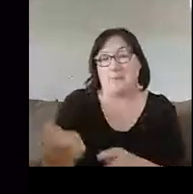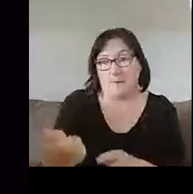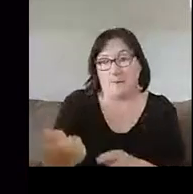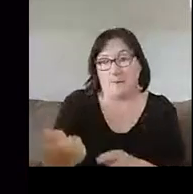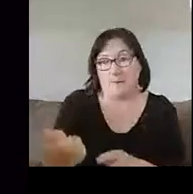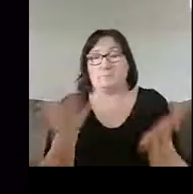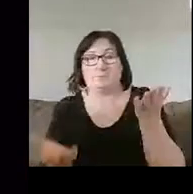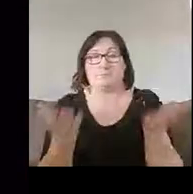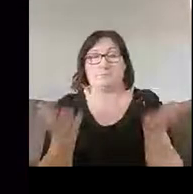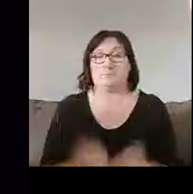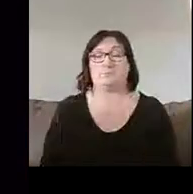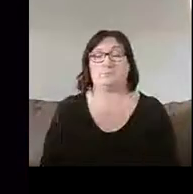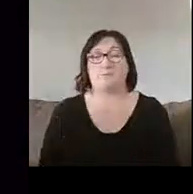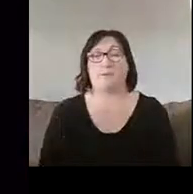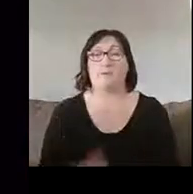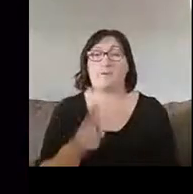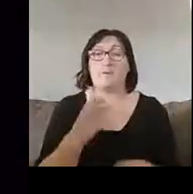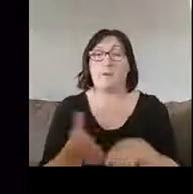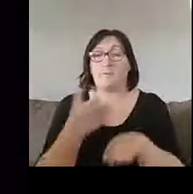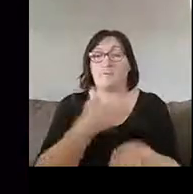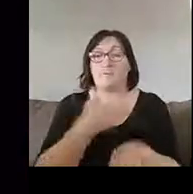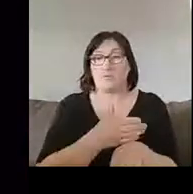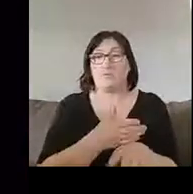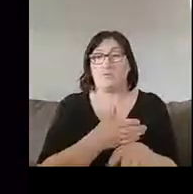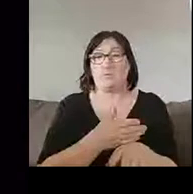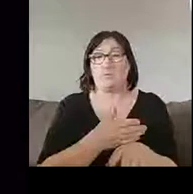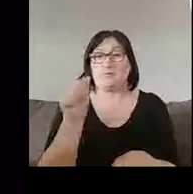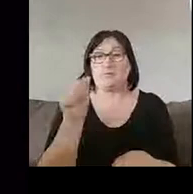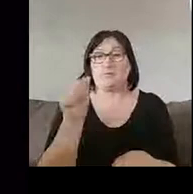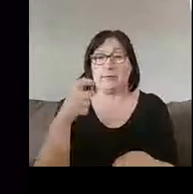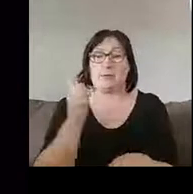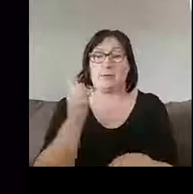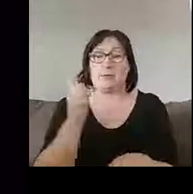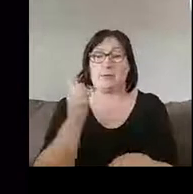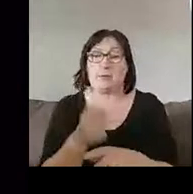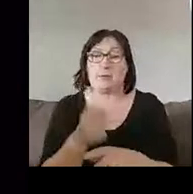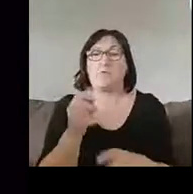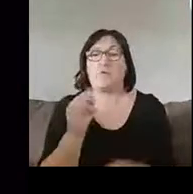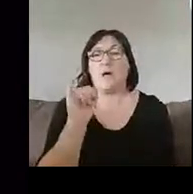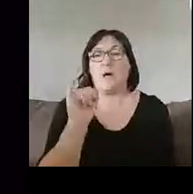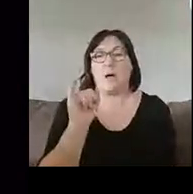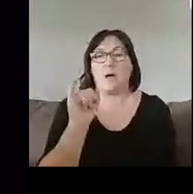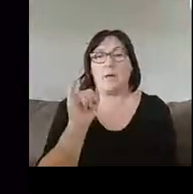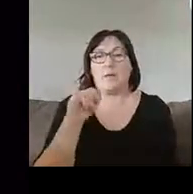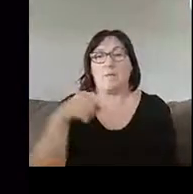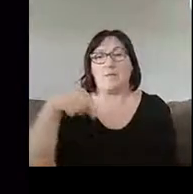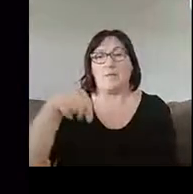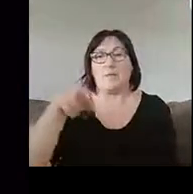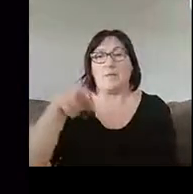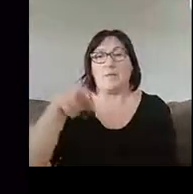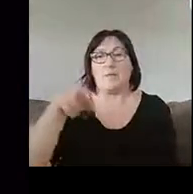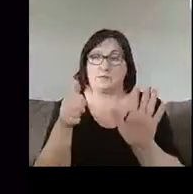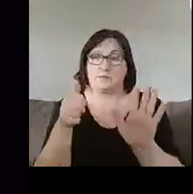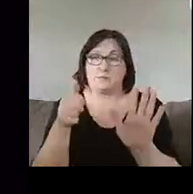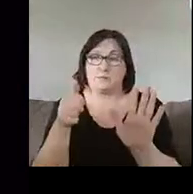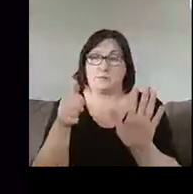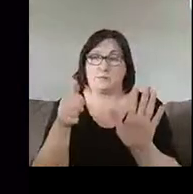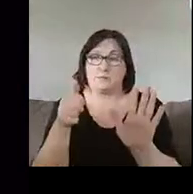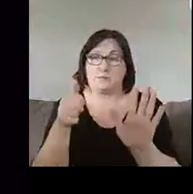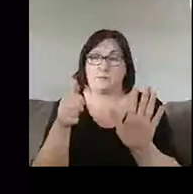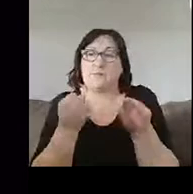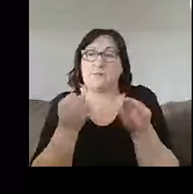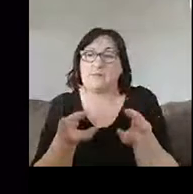provisional taxpayer, you of course have the IRP6 that also needs to be submitted. The first return